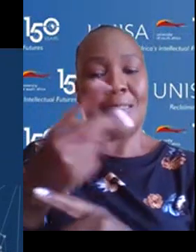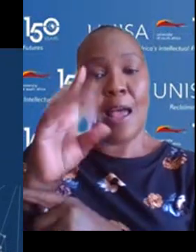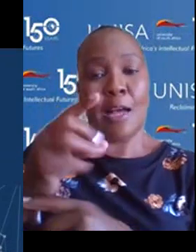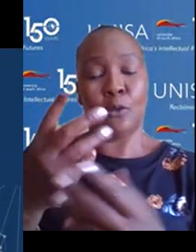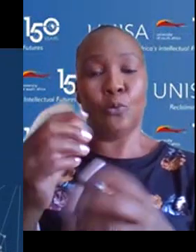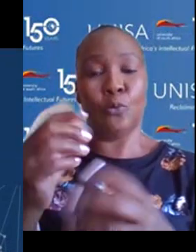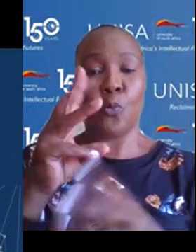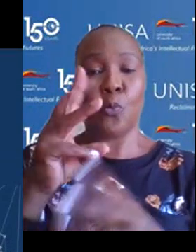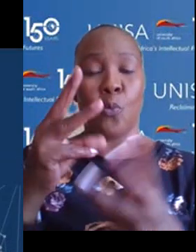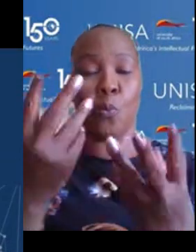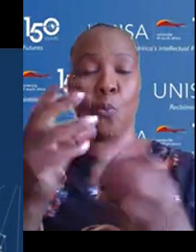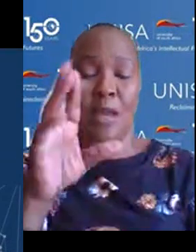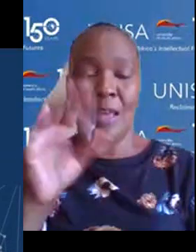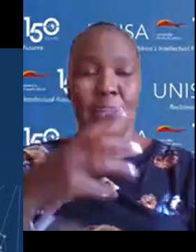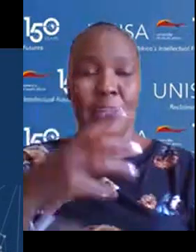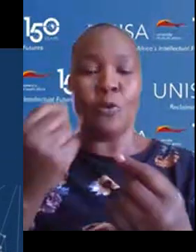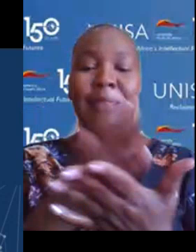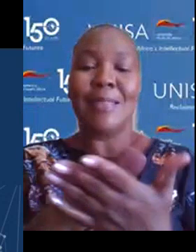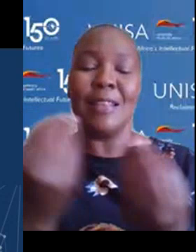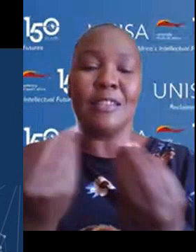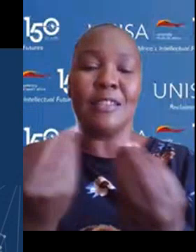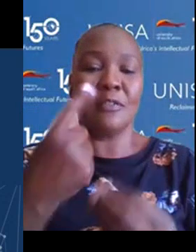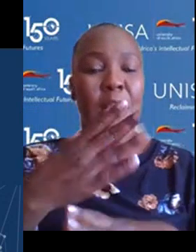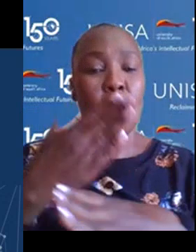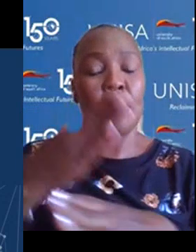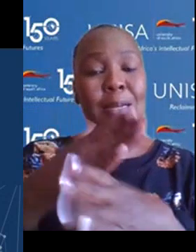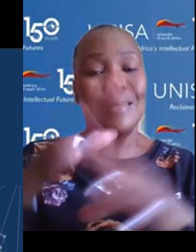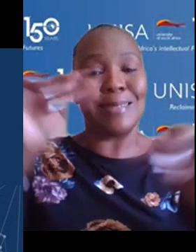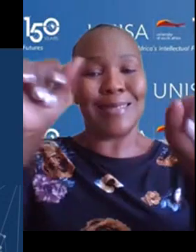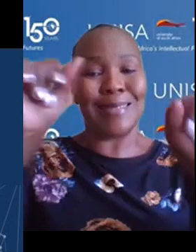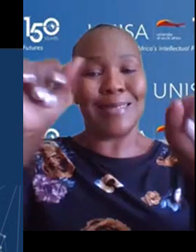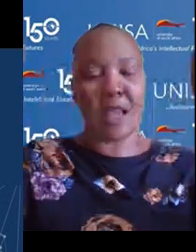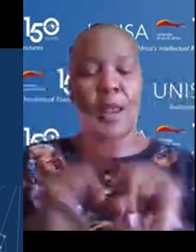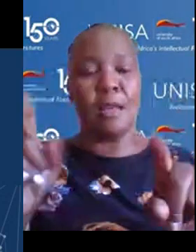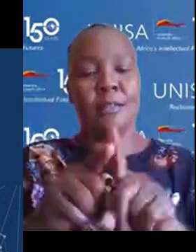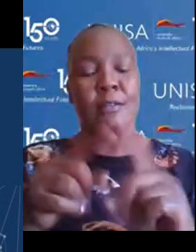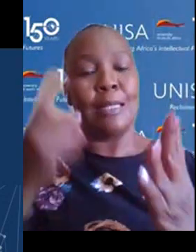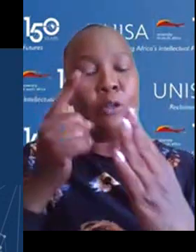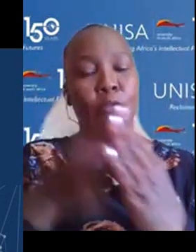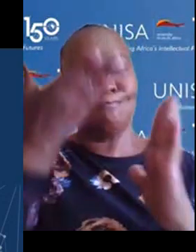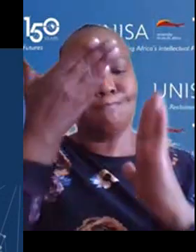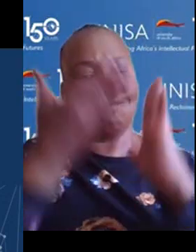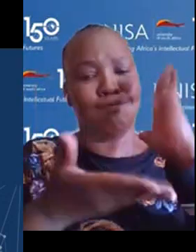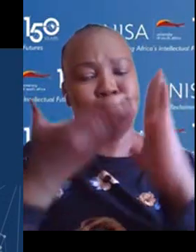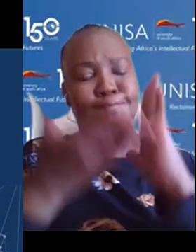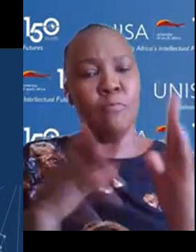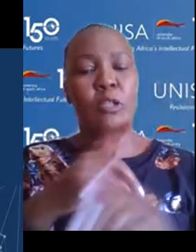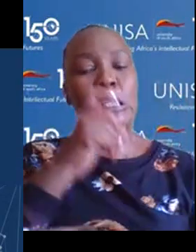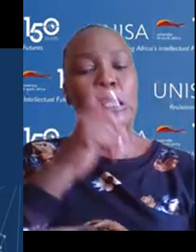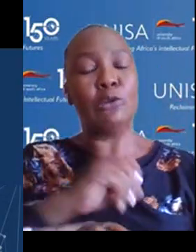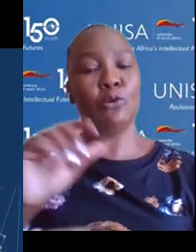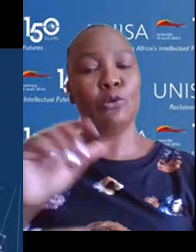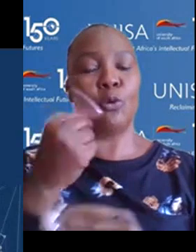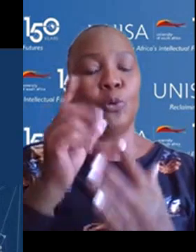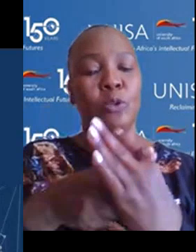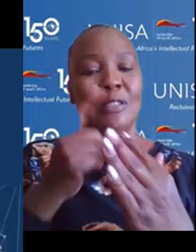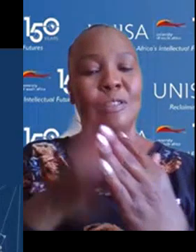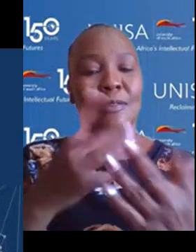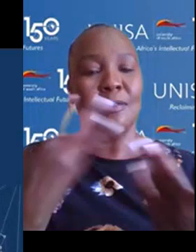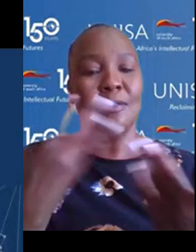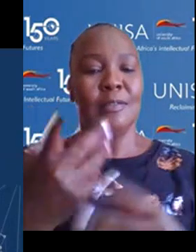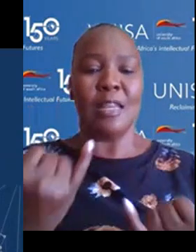us, all right? And that's why I said to you the operating system. Like you see, there's the Windows symbol. I'm sure you've all used Windows. We're